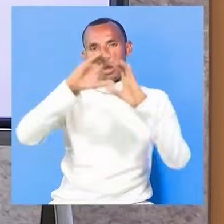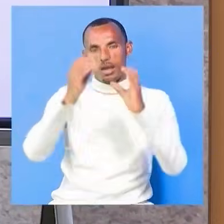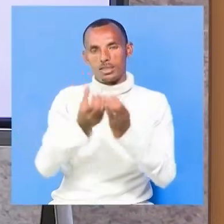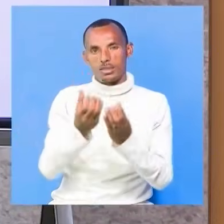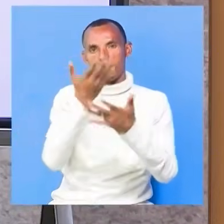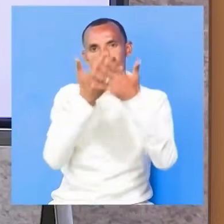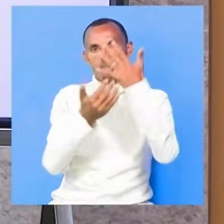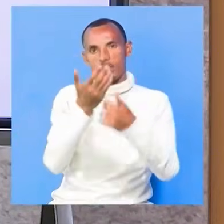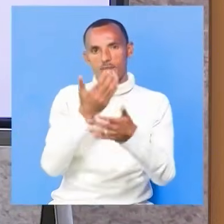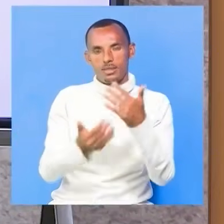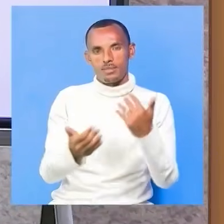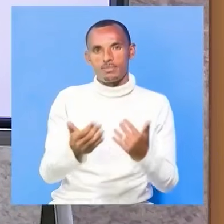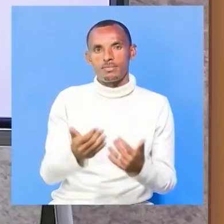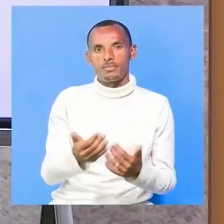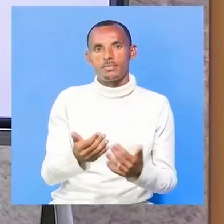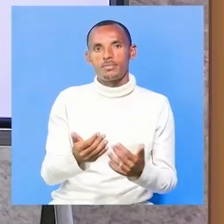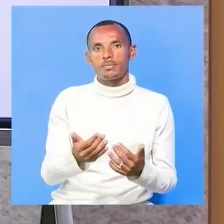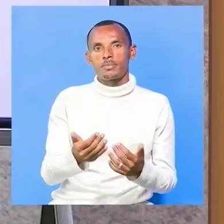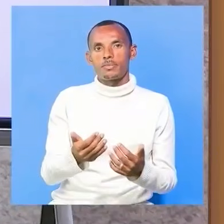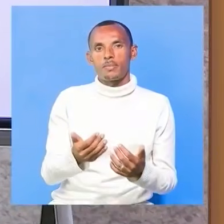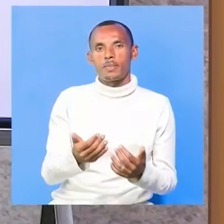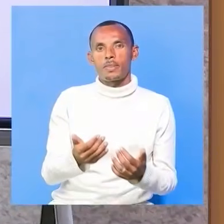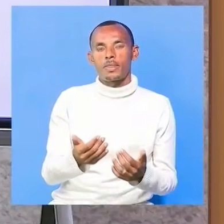today's class discussion,